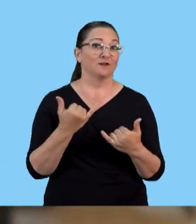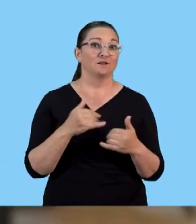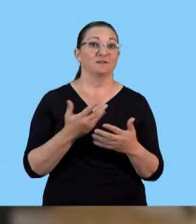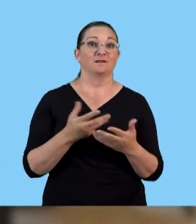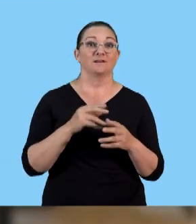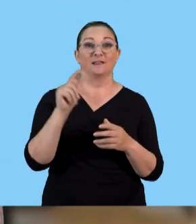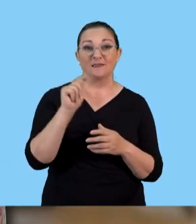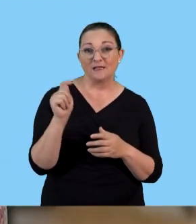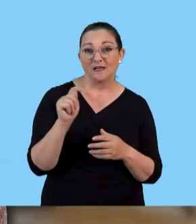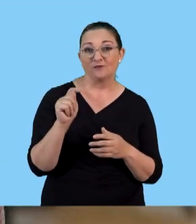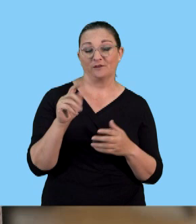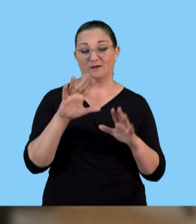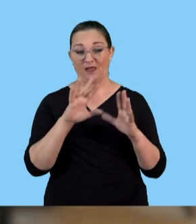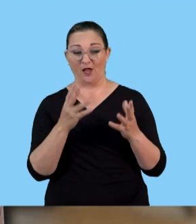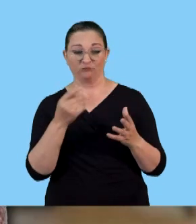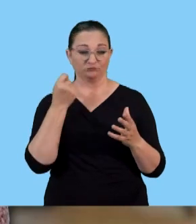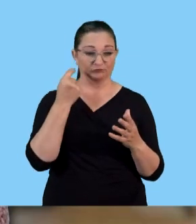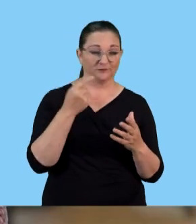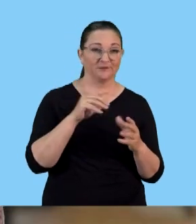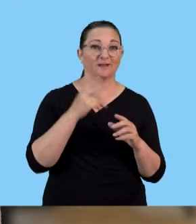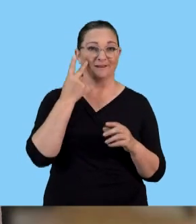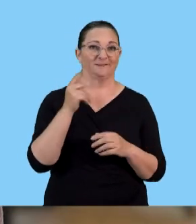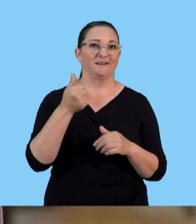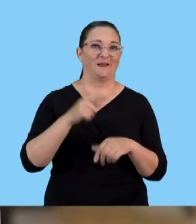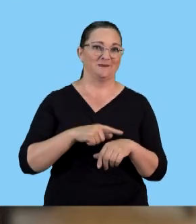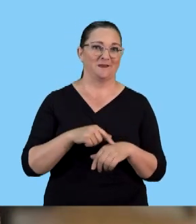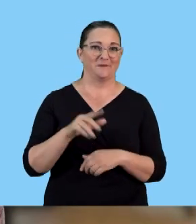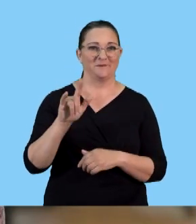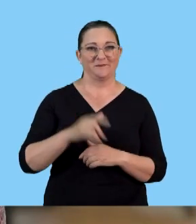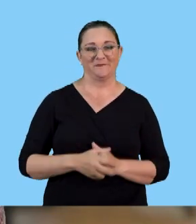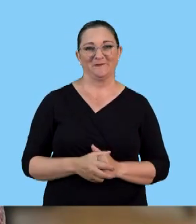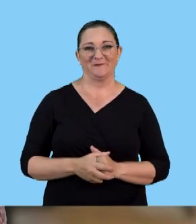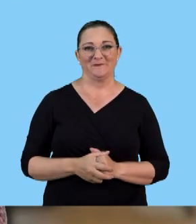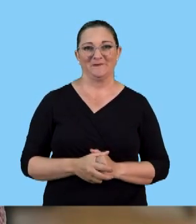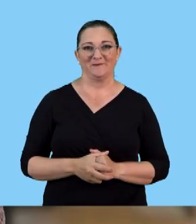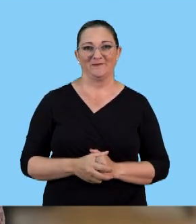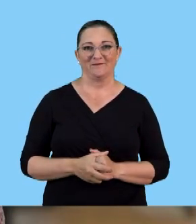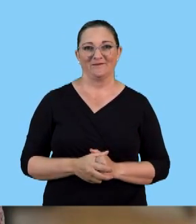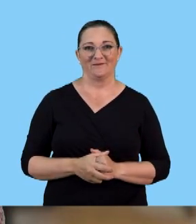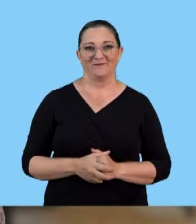understanding on tariffs and interpretations of graphs. I'll see you again next time.